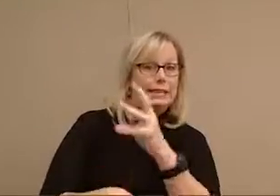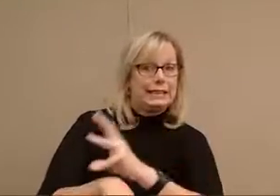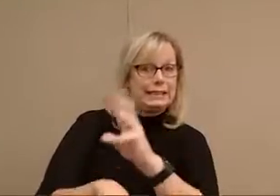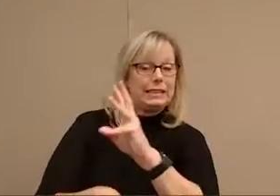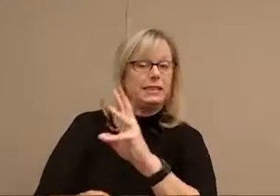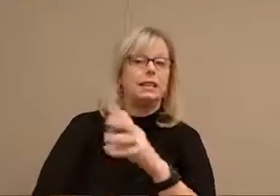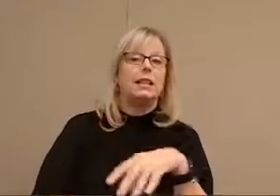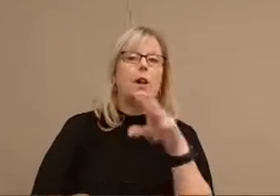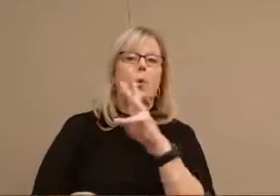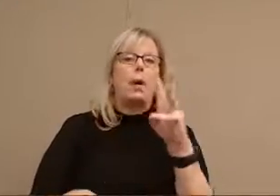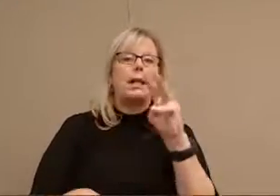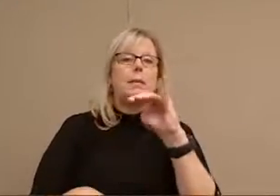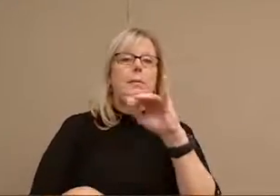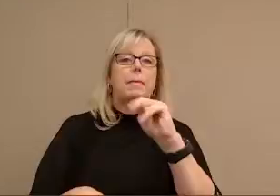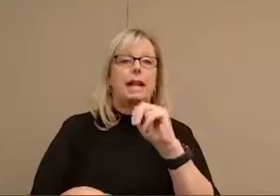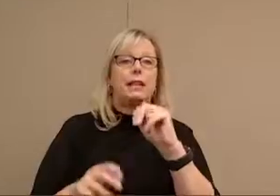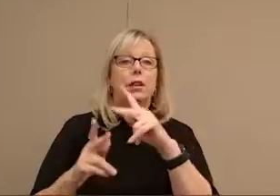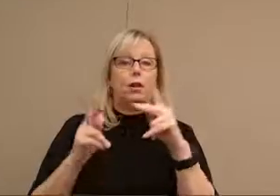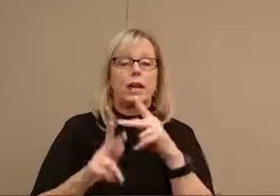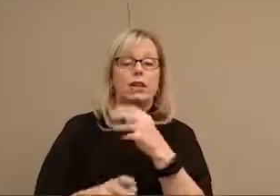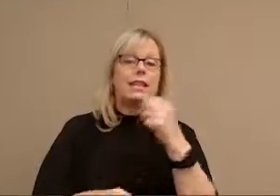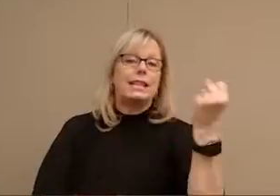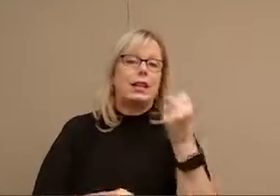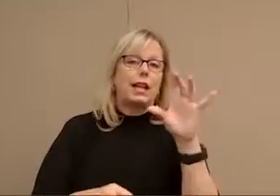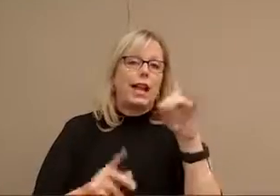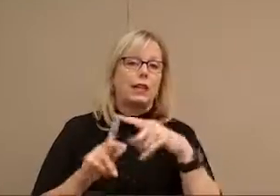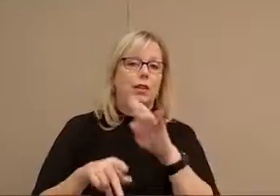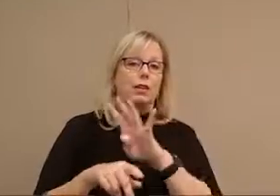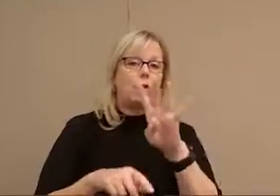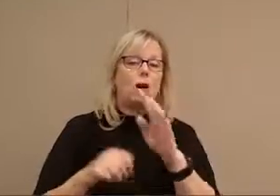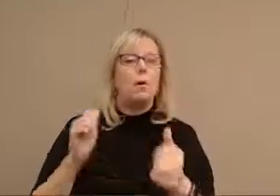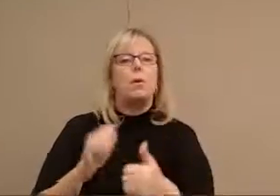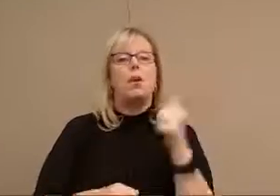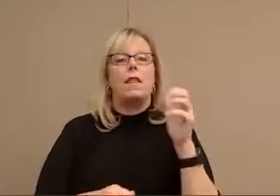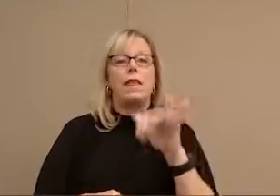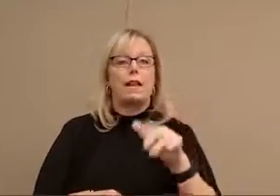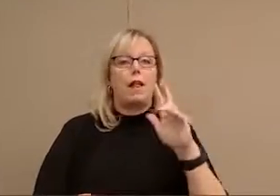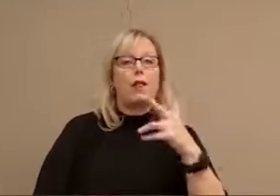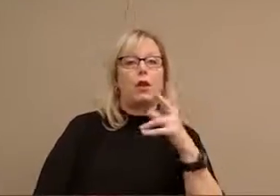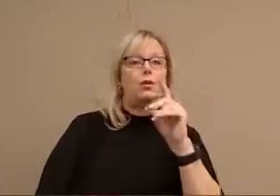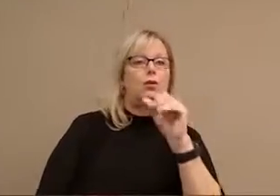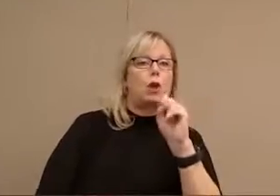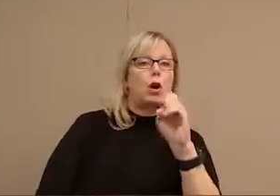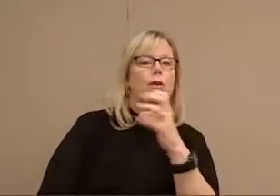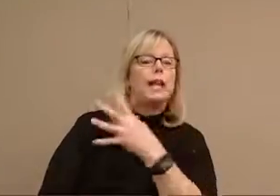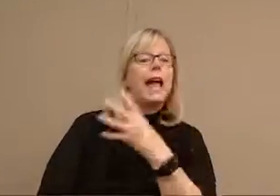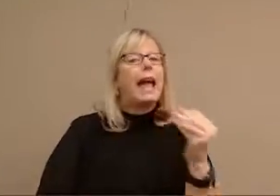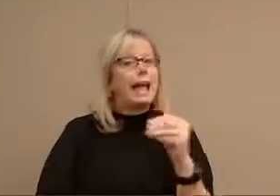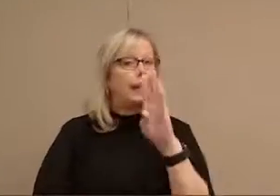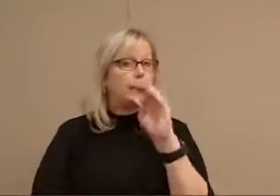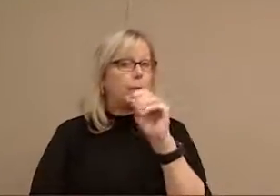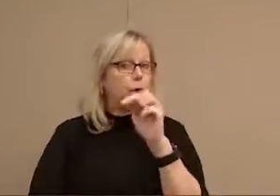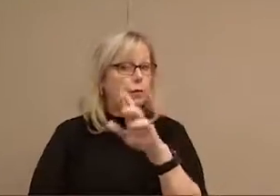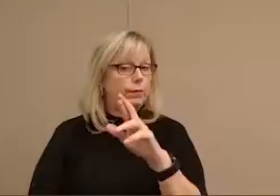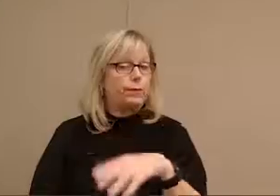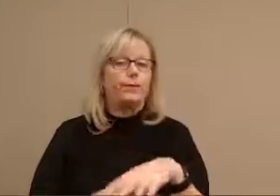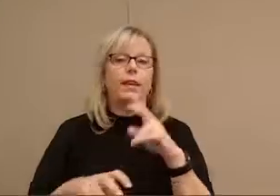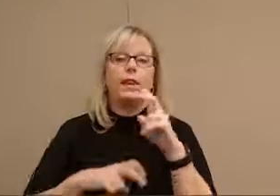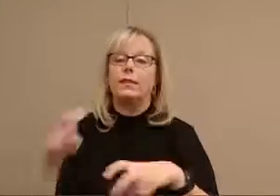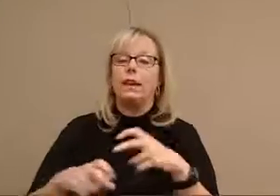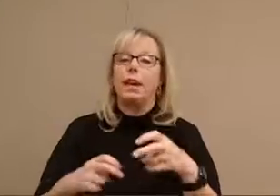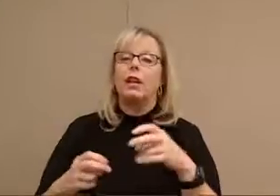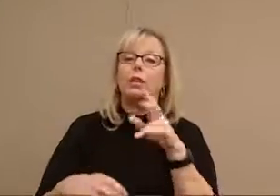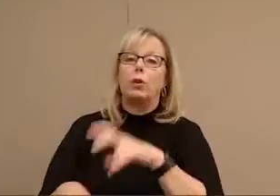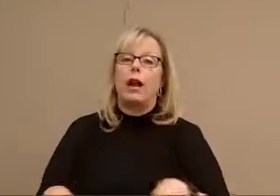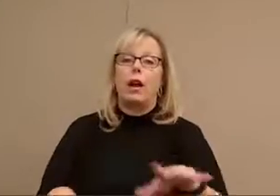Main location, and from Saturday from 8 to 4, and that's primary series, 3rd dose, as well as boosters. The fairground continues to